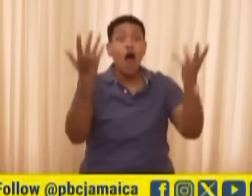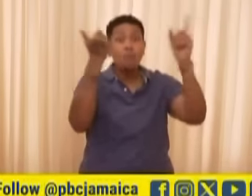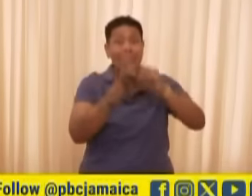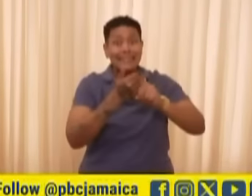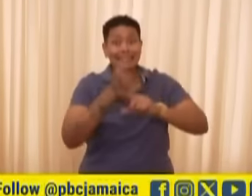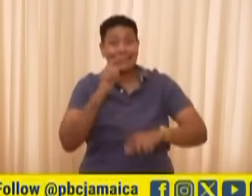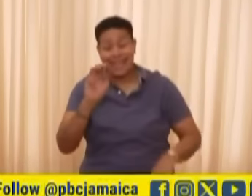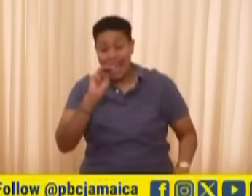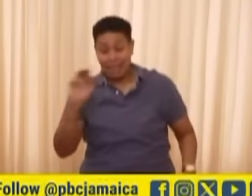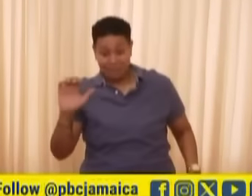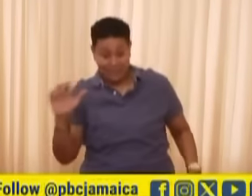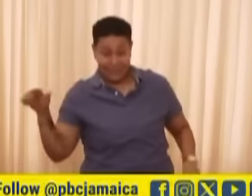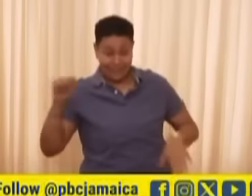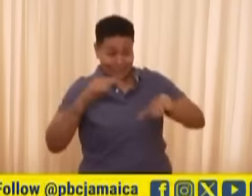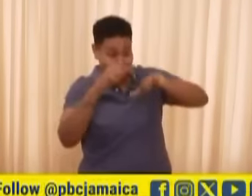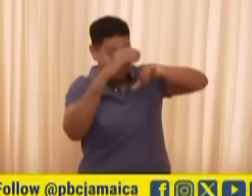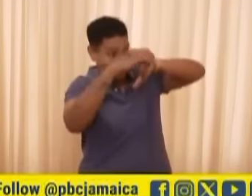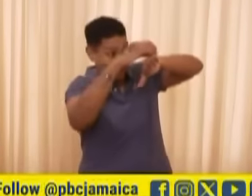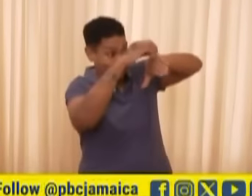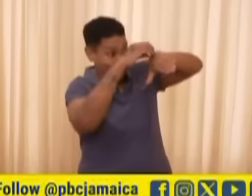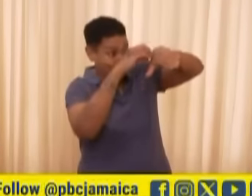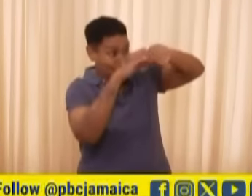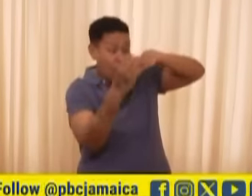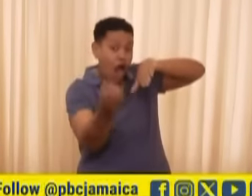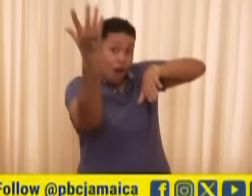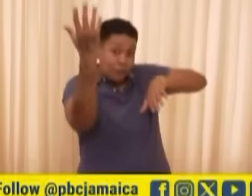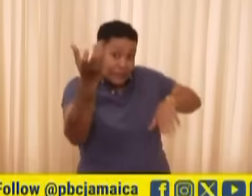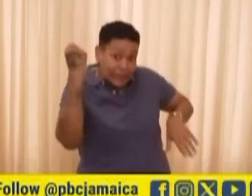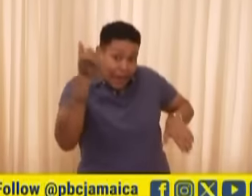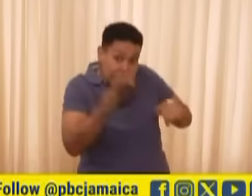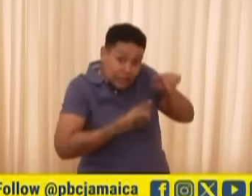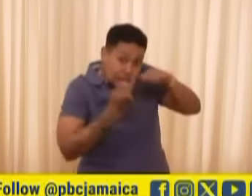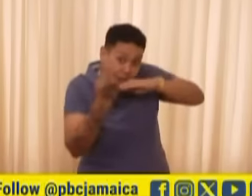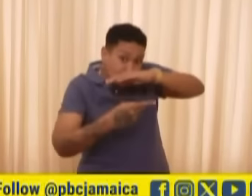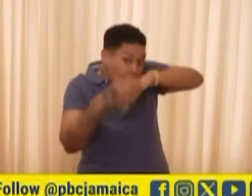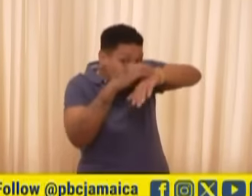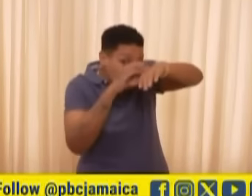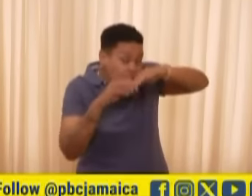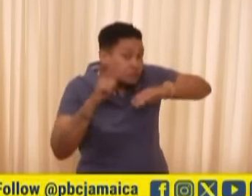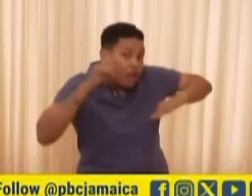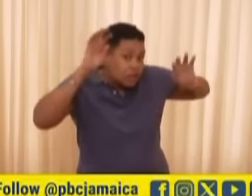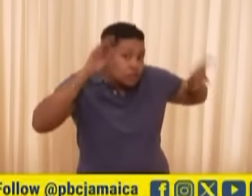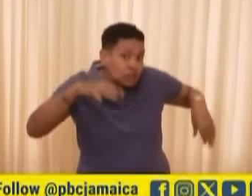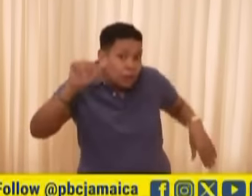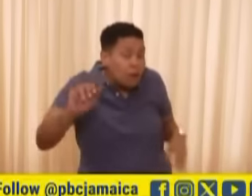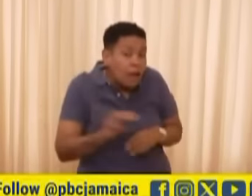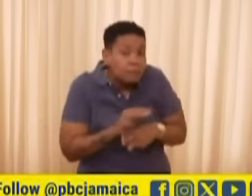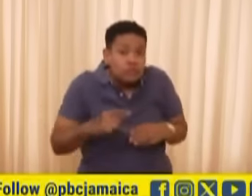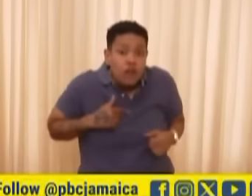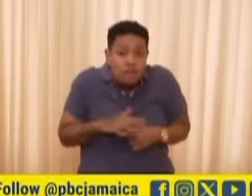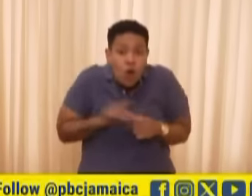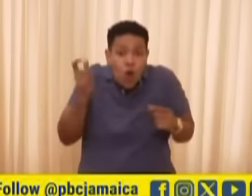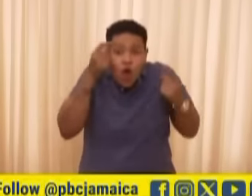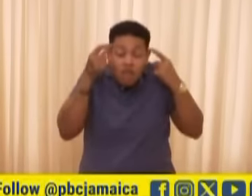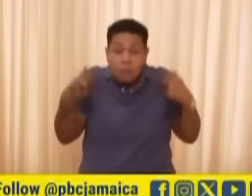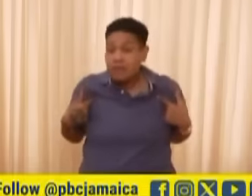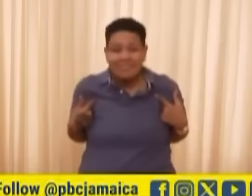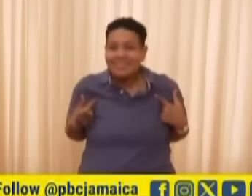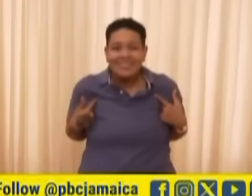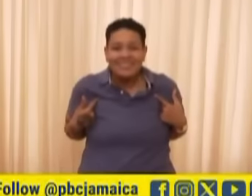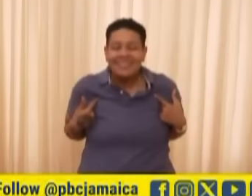the MCs get is not determined by the Ministry of Local Government. It